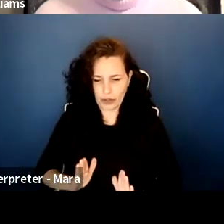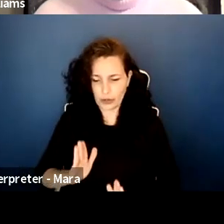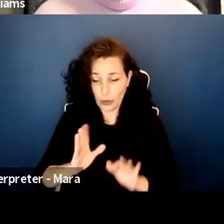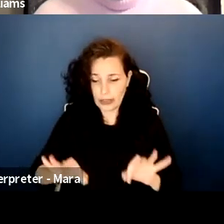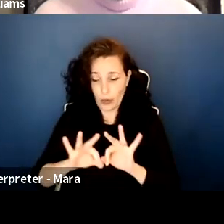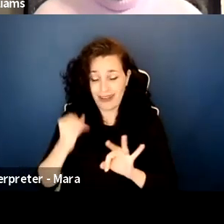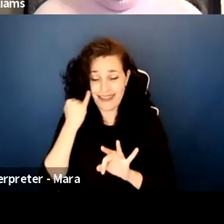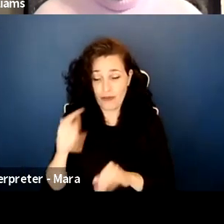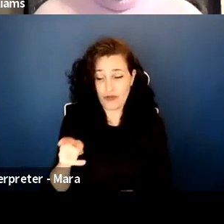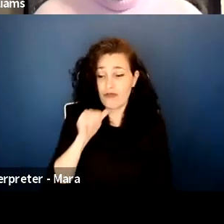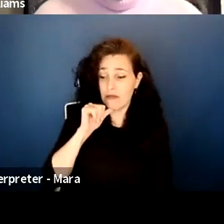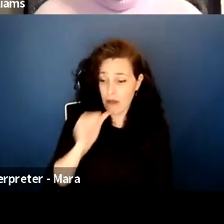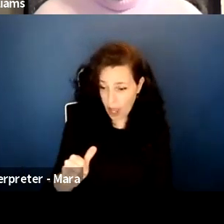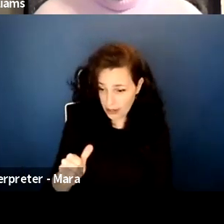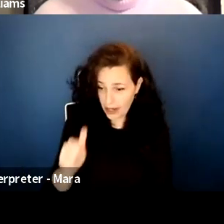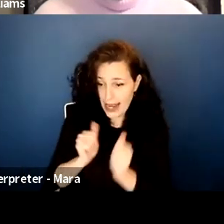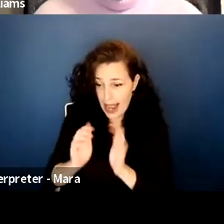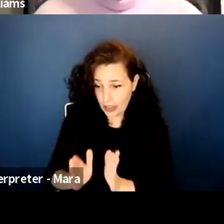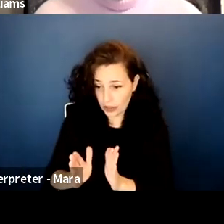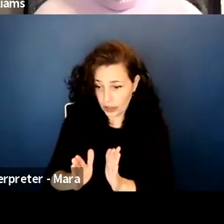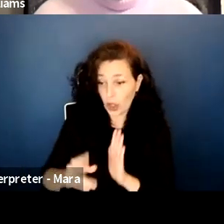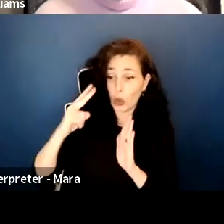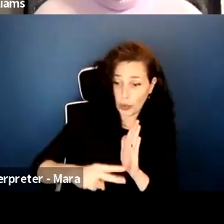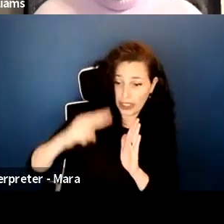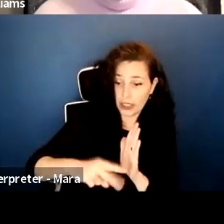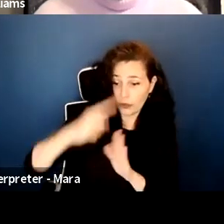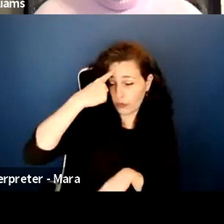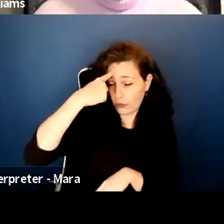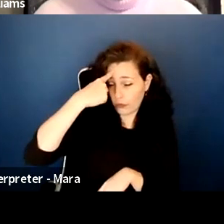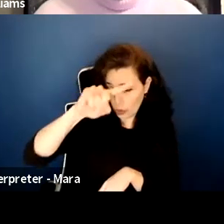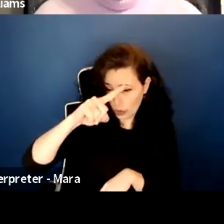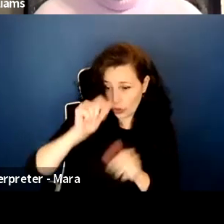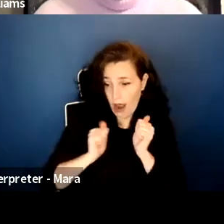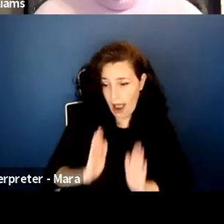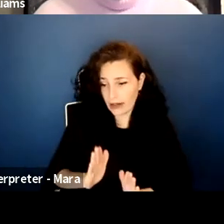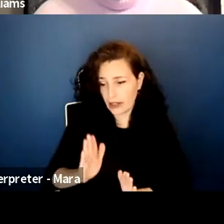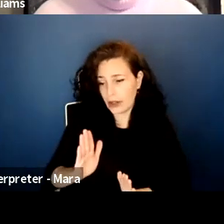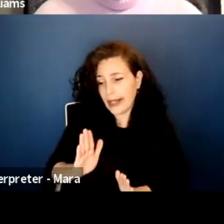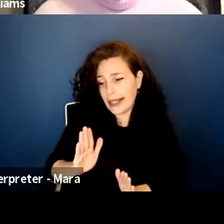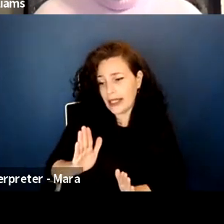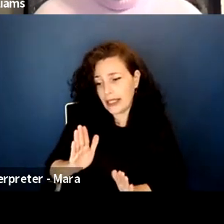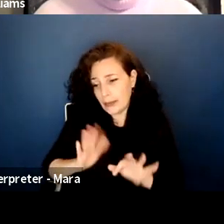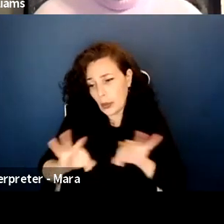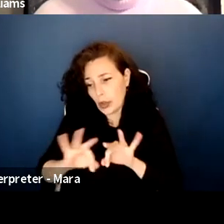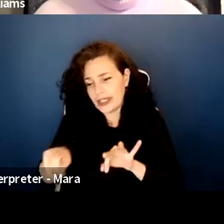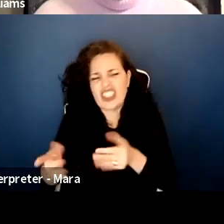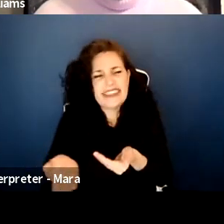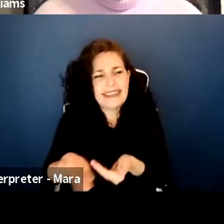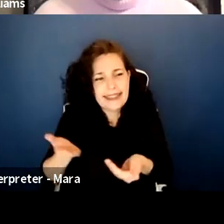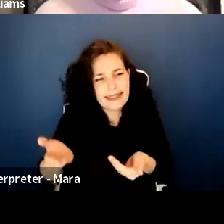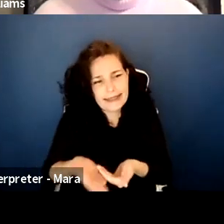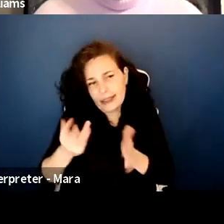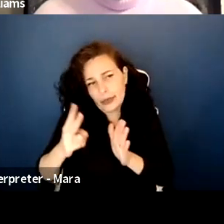an actor, that you want to make sure you've got somebody that's just easy and gets the lines to you, and you can emote off